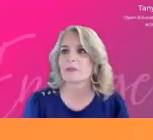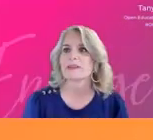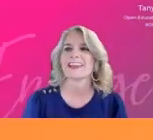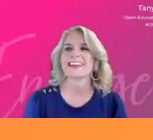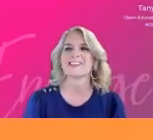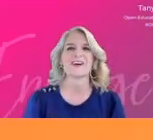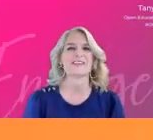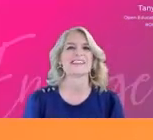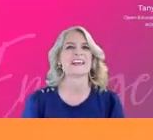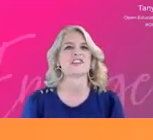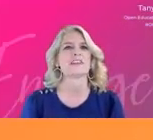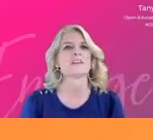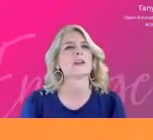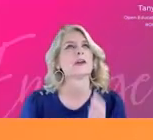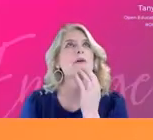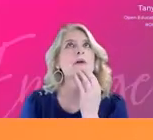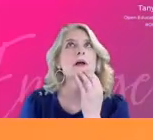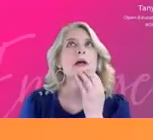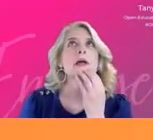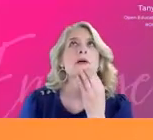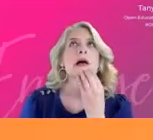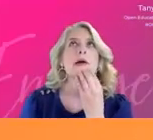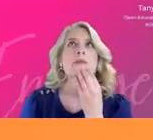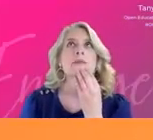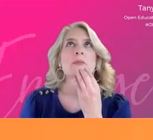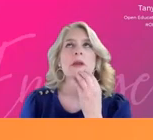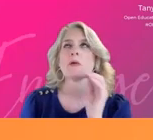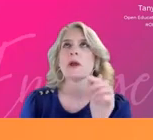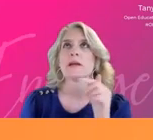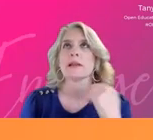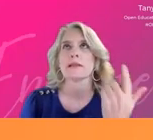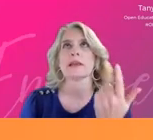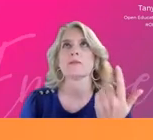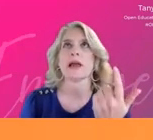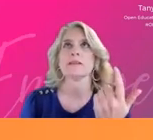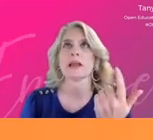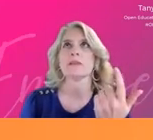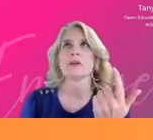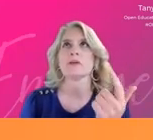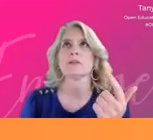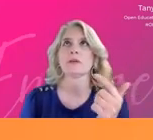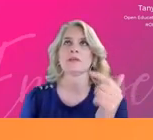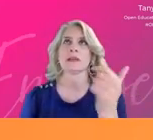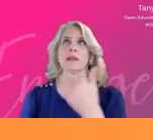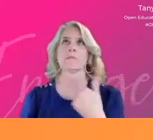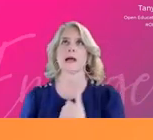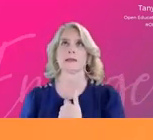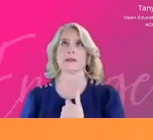What time of the day did you offer the sessions? You know, I always am aware that I think in my time zone,